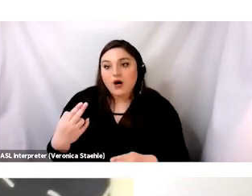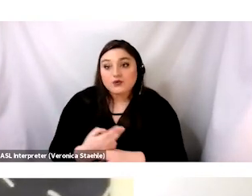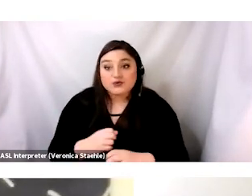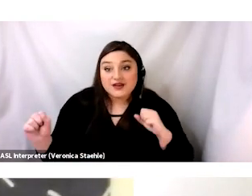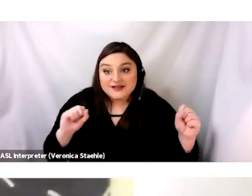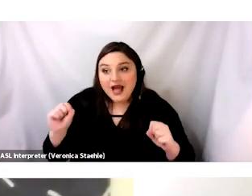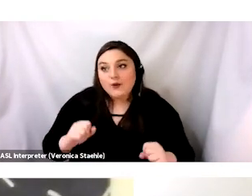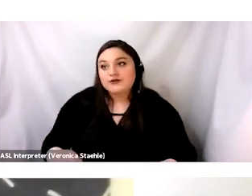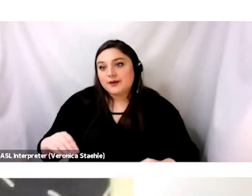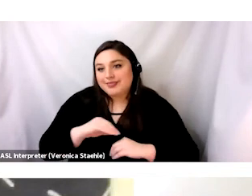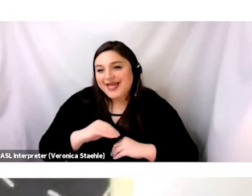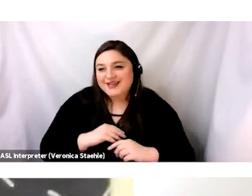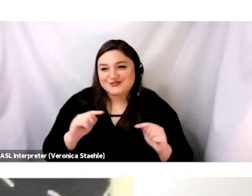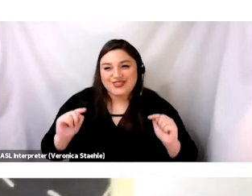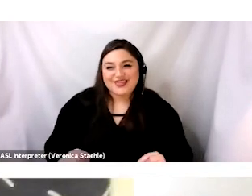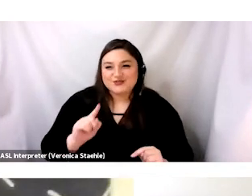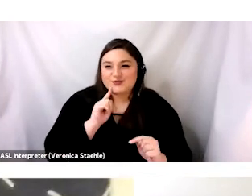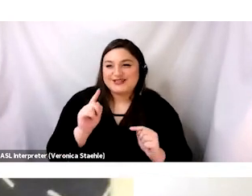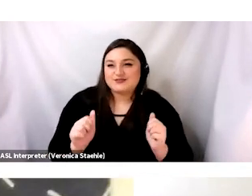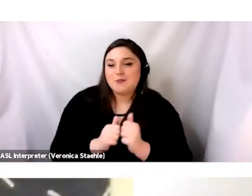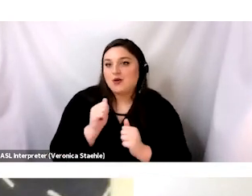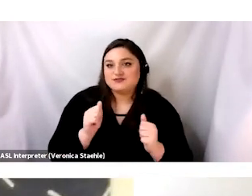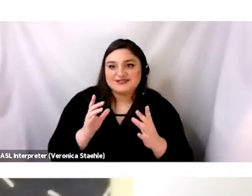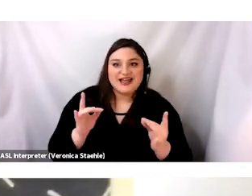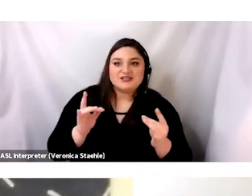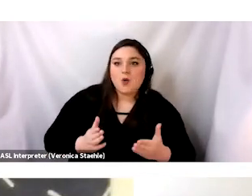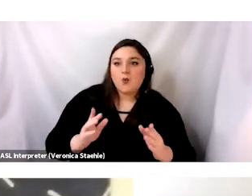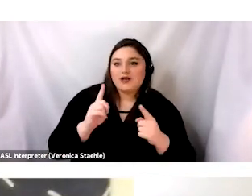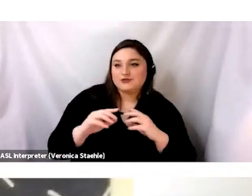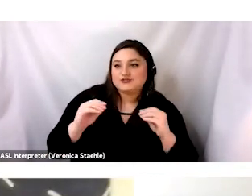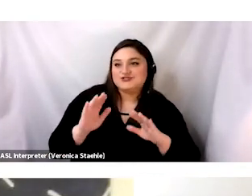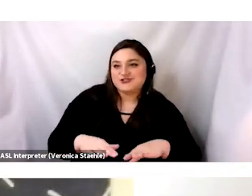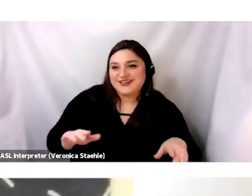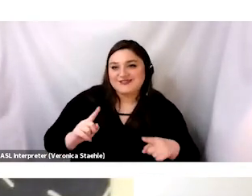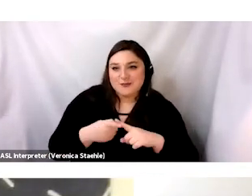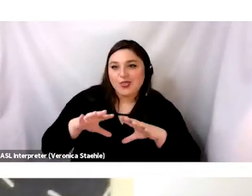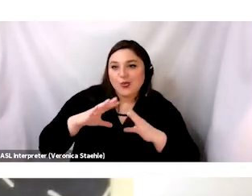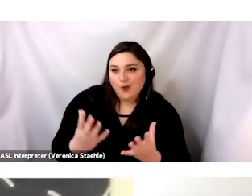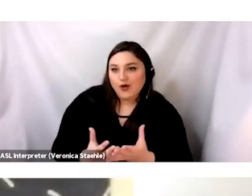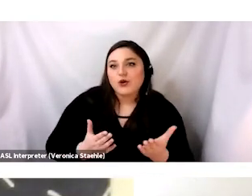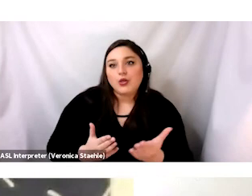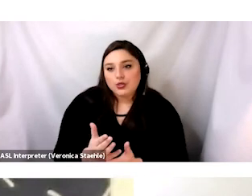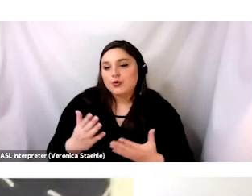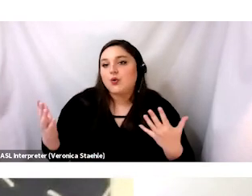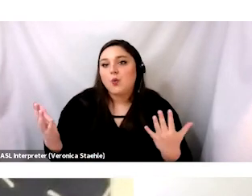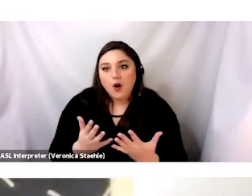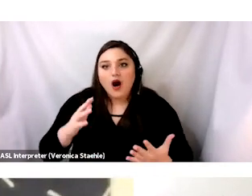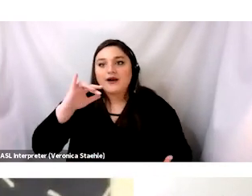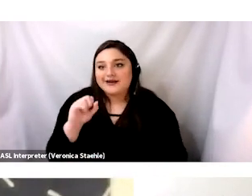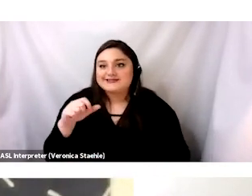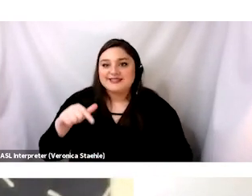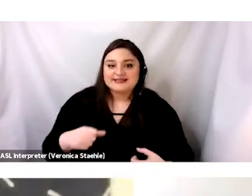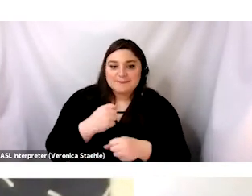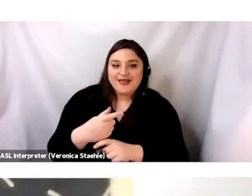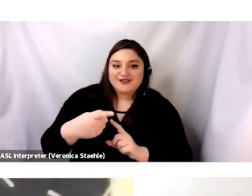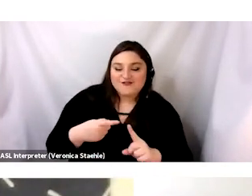or blankets. So this is really the most tangible way to teach kids about the world, is by what is this made out